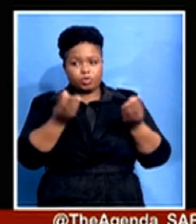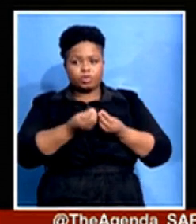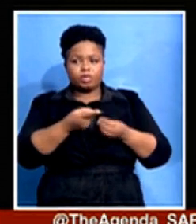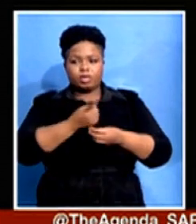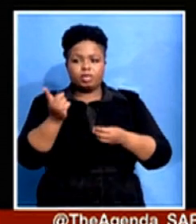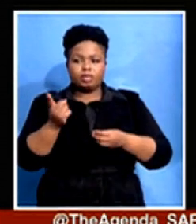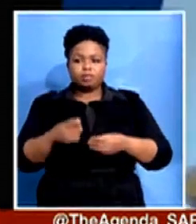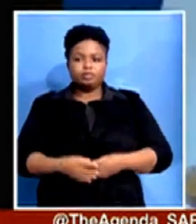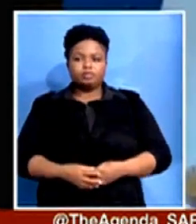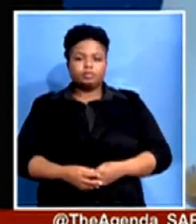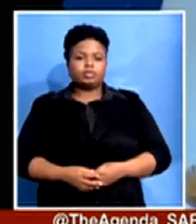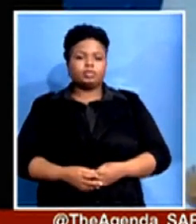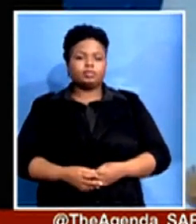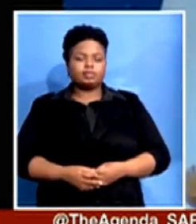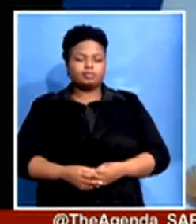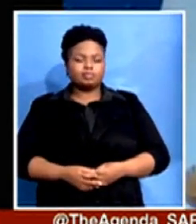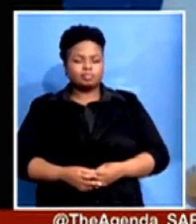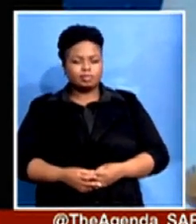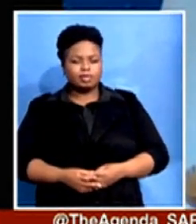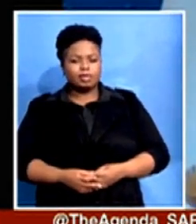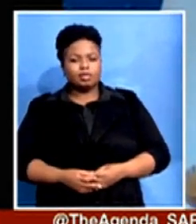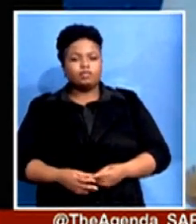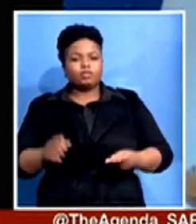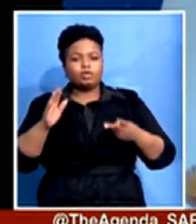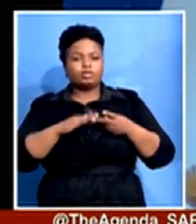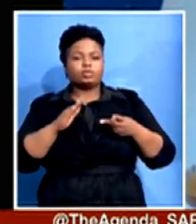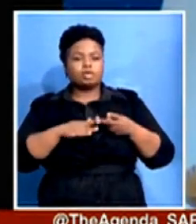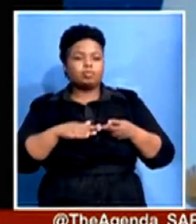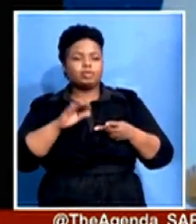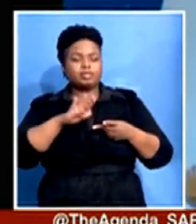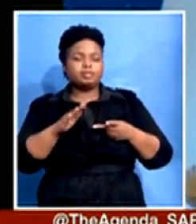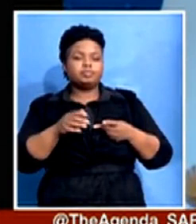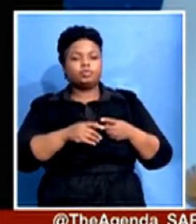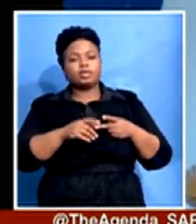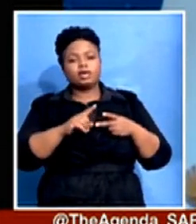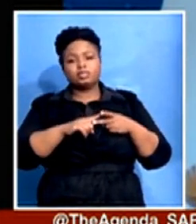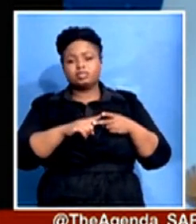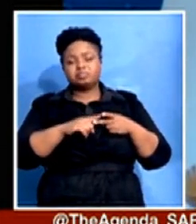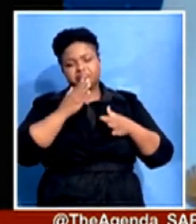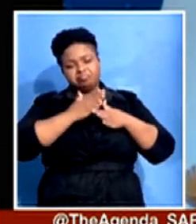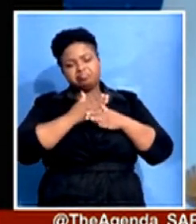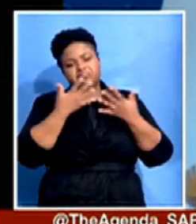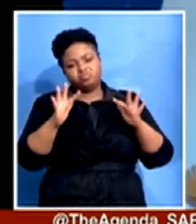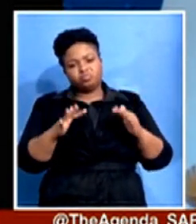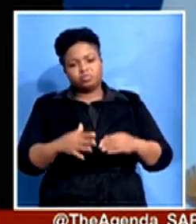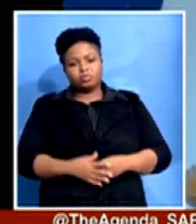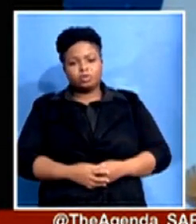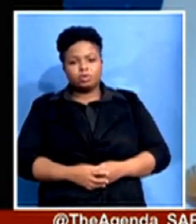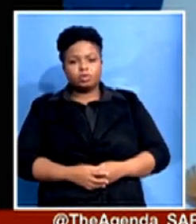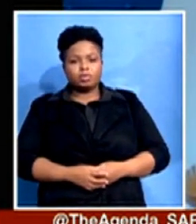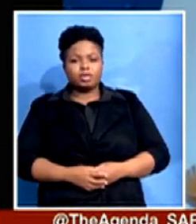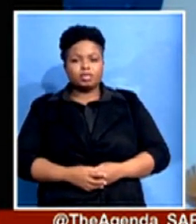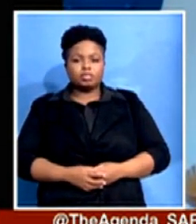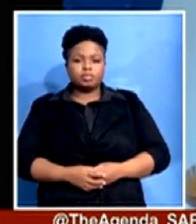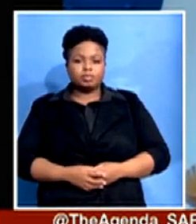Now, some of the work, yes, was taken up, but that's a slightly different process, and that's why I'm wanting to be